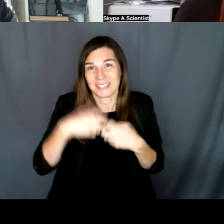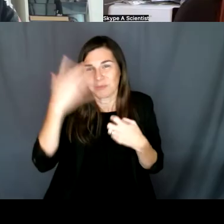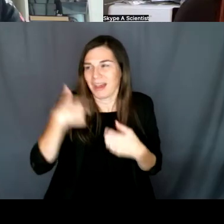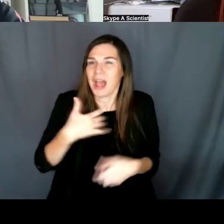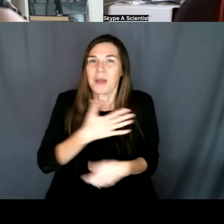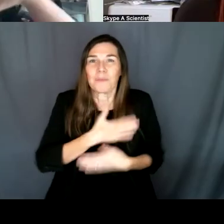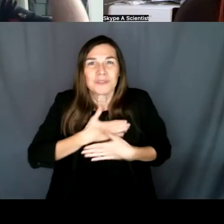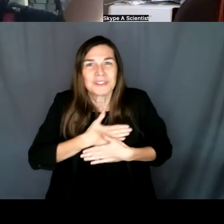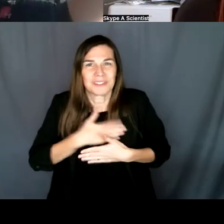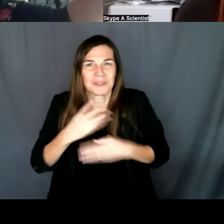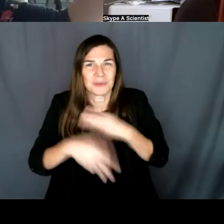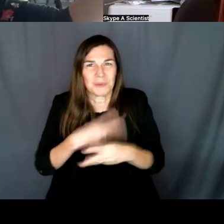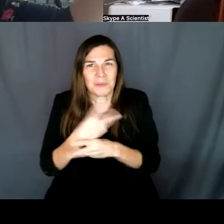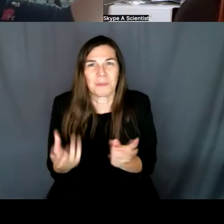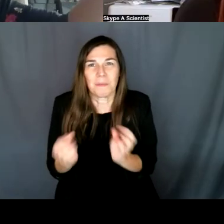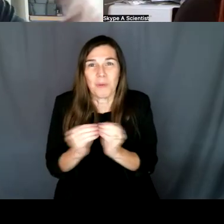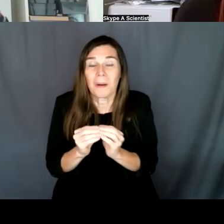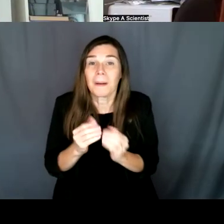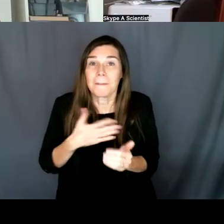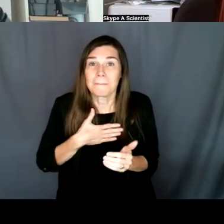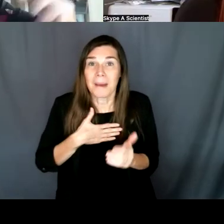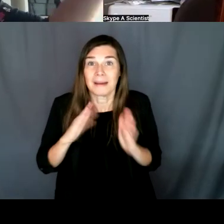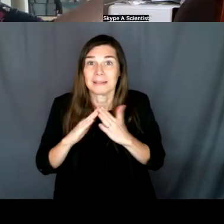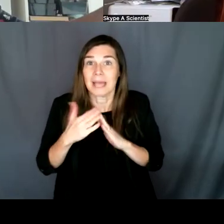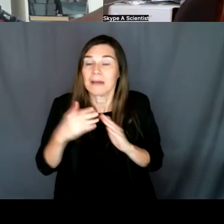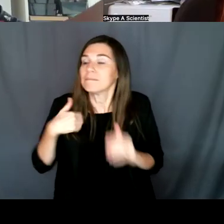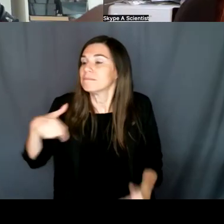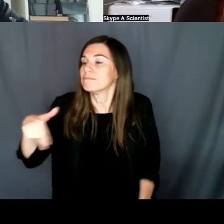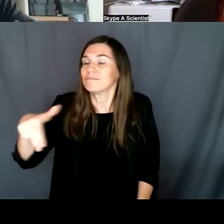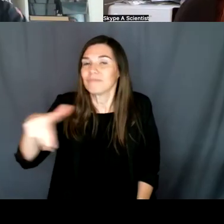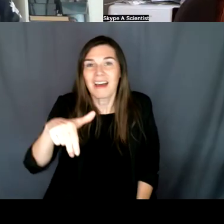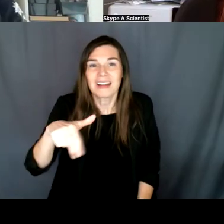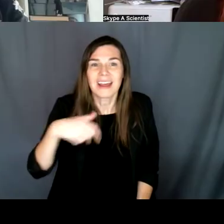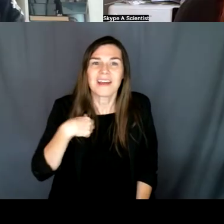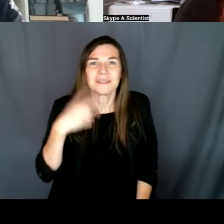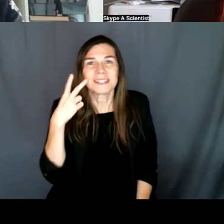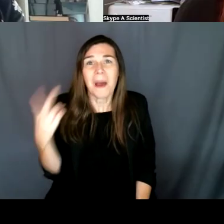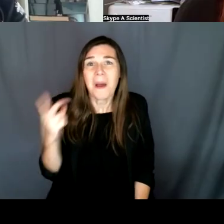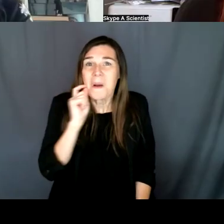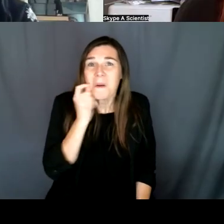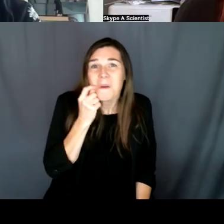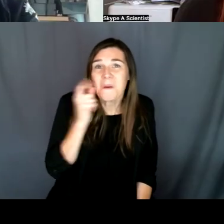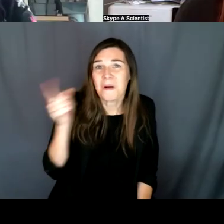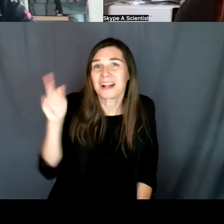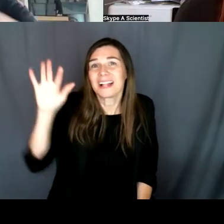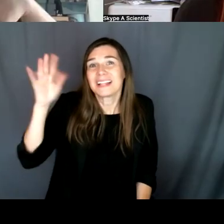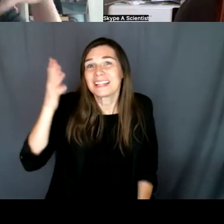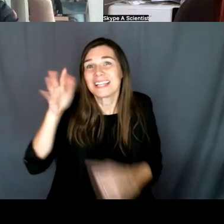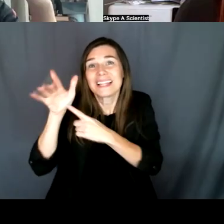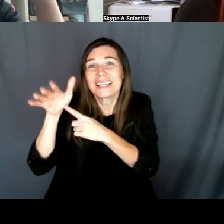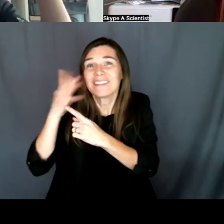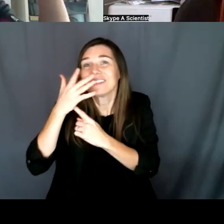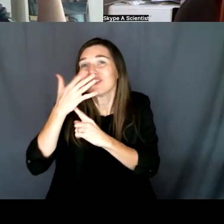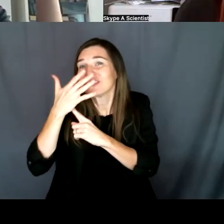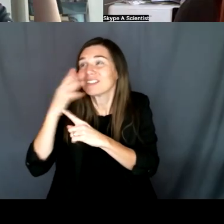world. And so I'll take a walk around my neighborhood. And because I know physics, I can be like, oh, it's so cool that the leaves are changing. It's so